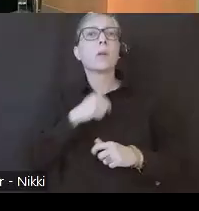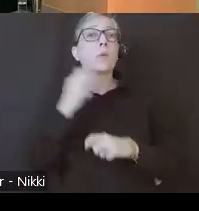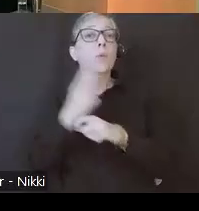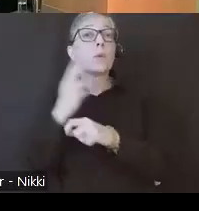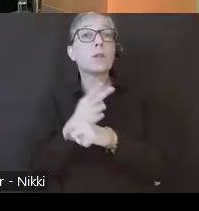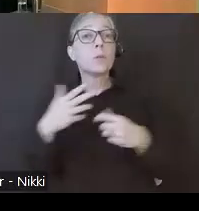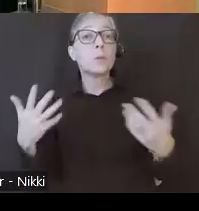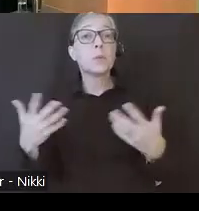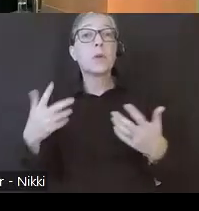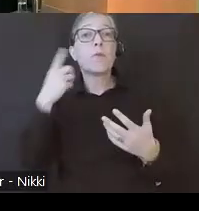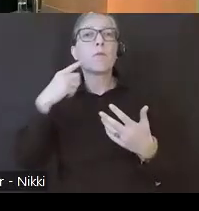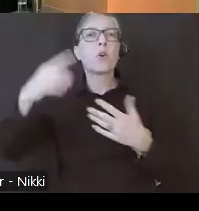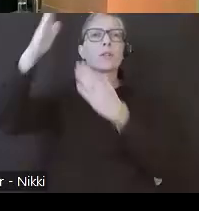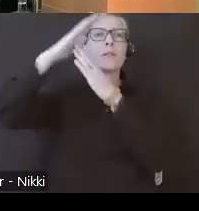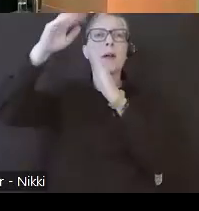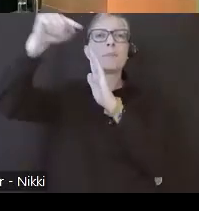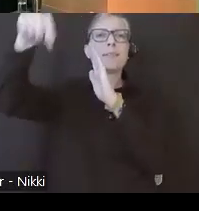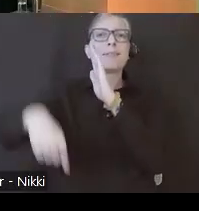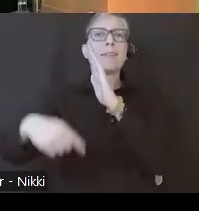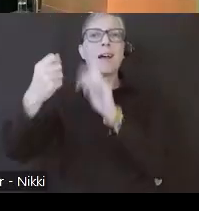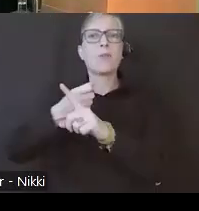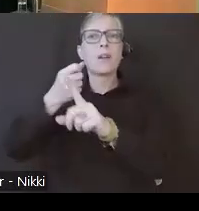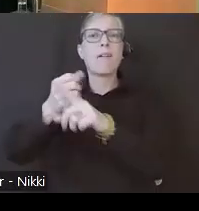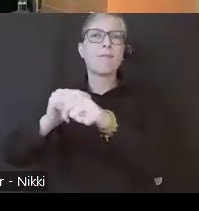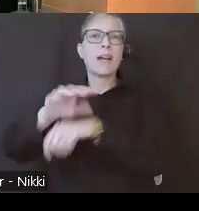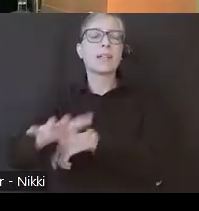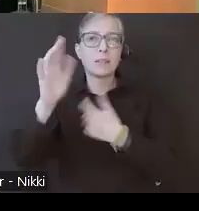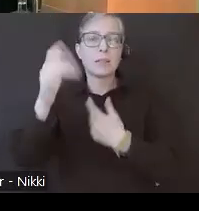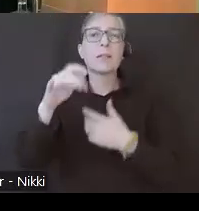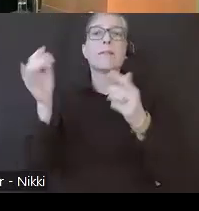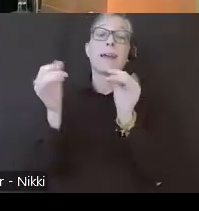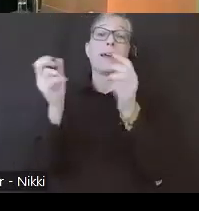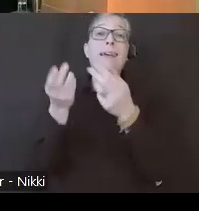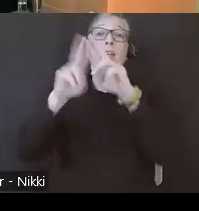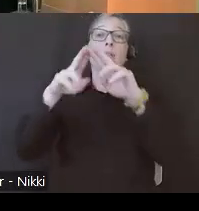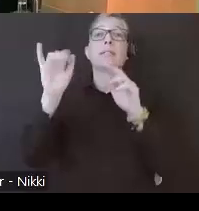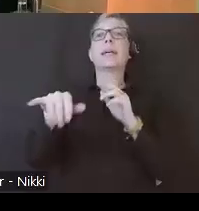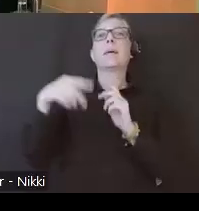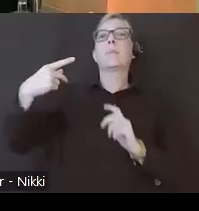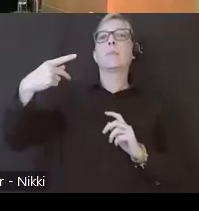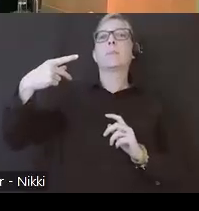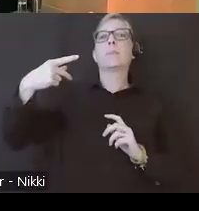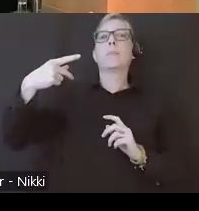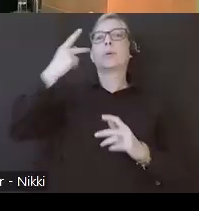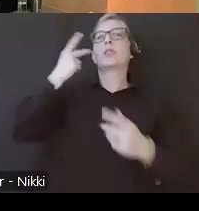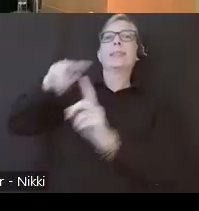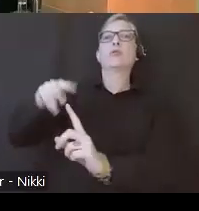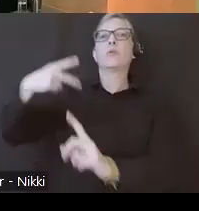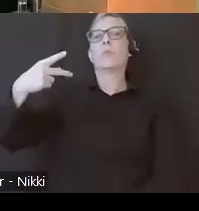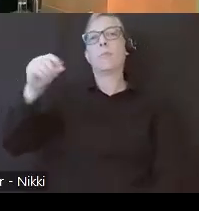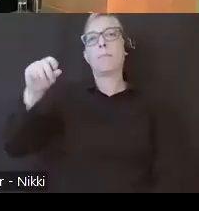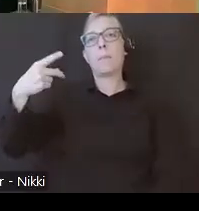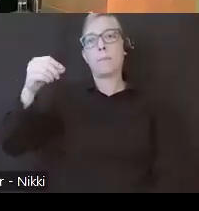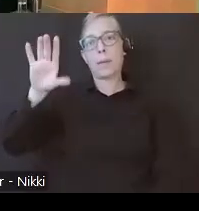at top-down effects? The increase, that perceptual pop-out that I demonstrated earlier, that is reflected